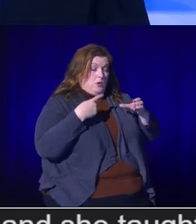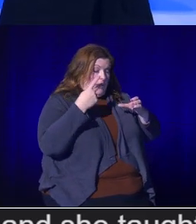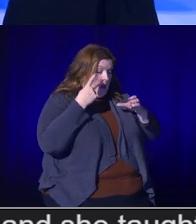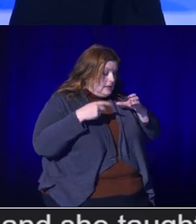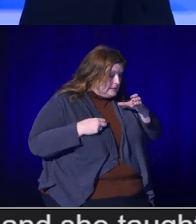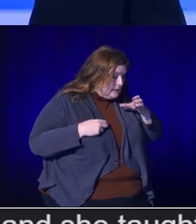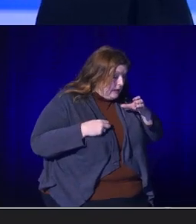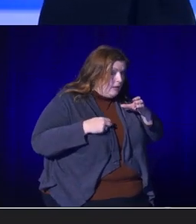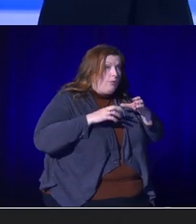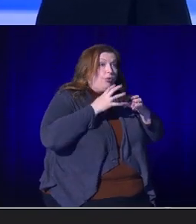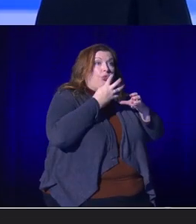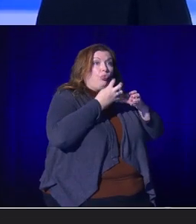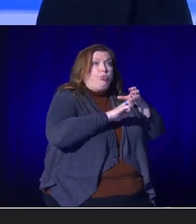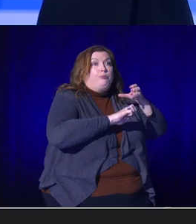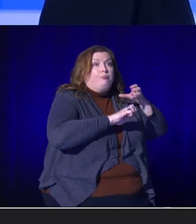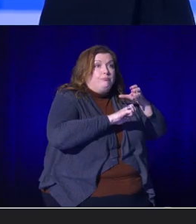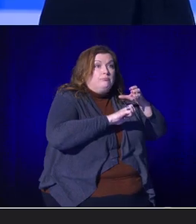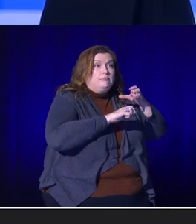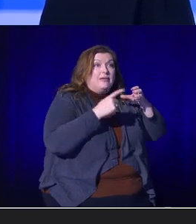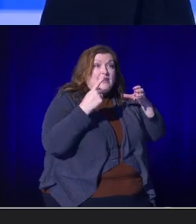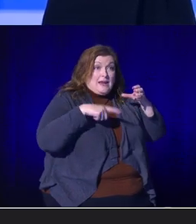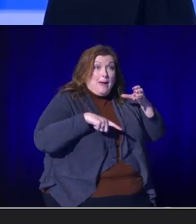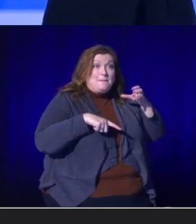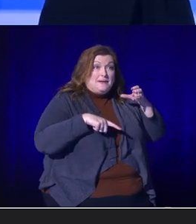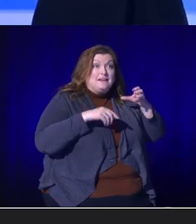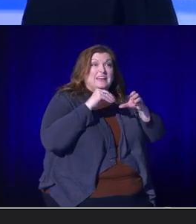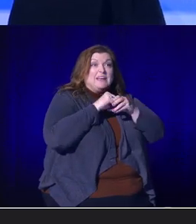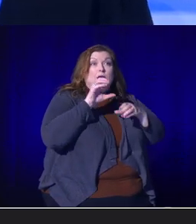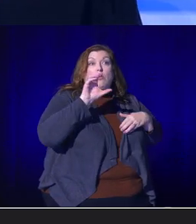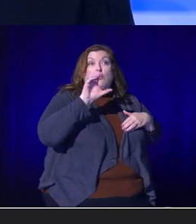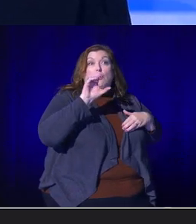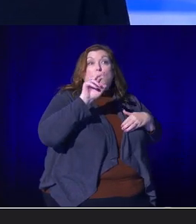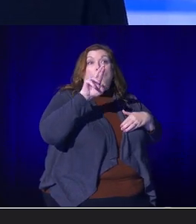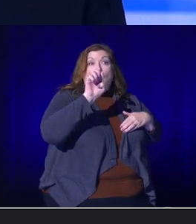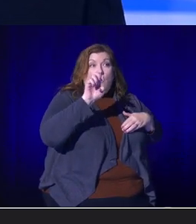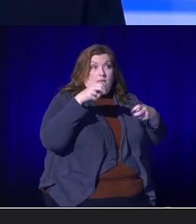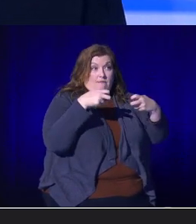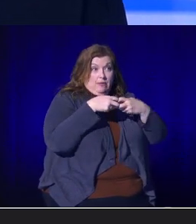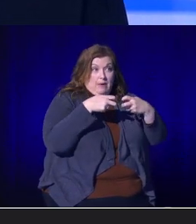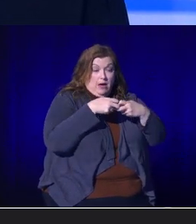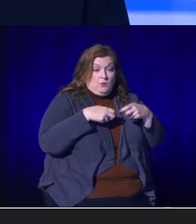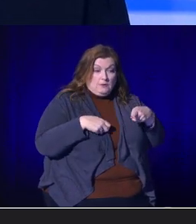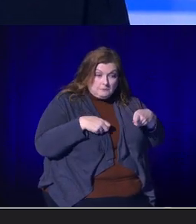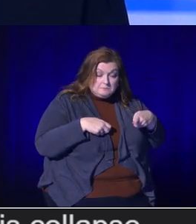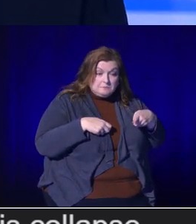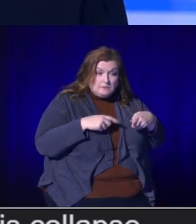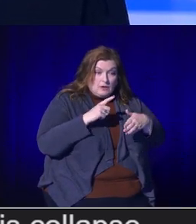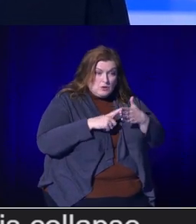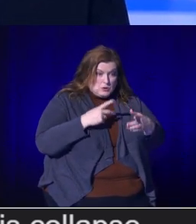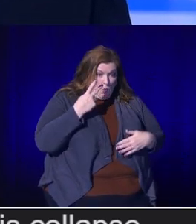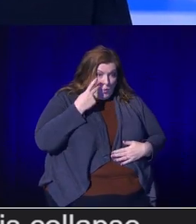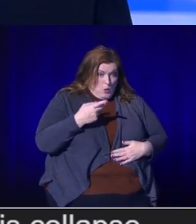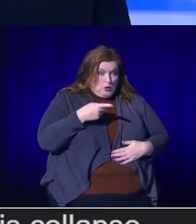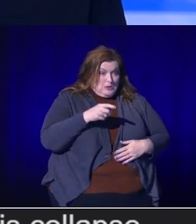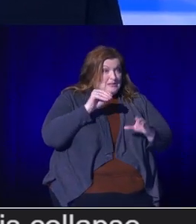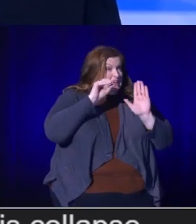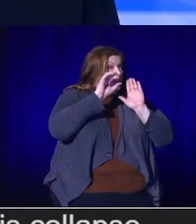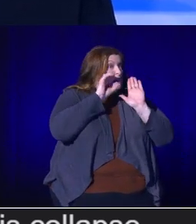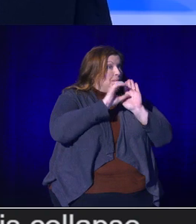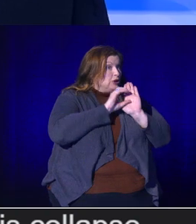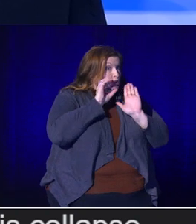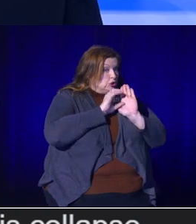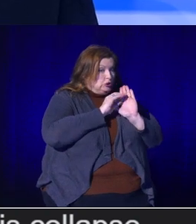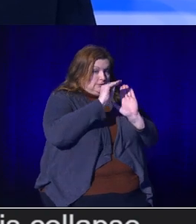collapse phenomenon that had occurred into the core of the battery. So what you're looking at in these